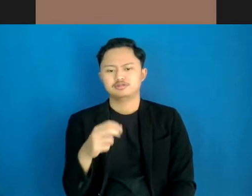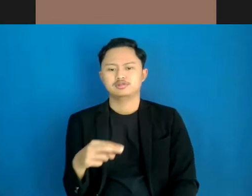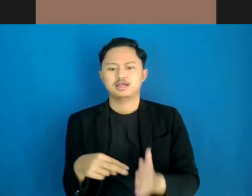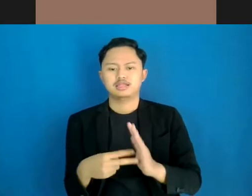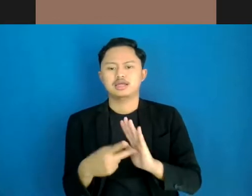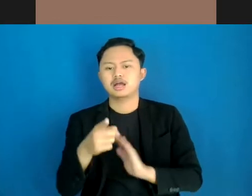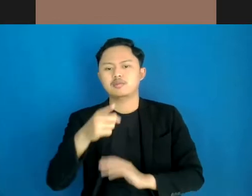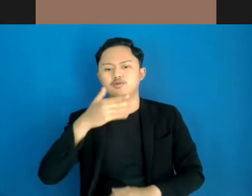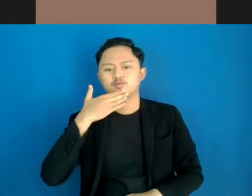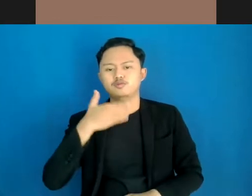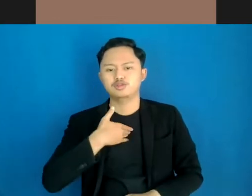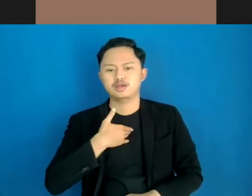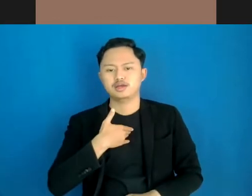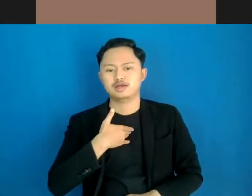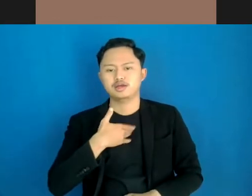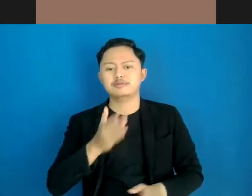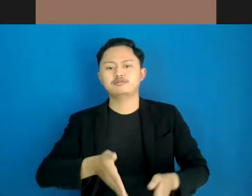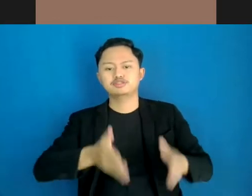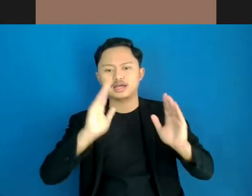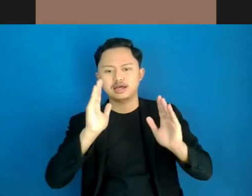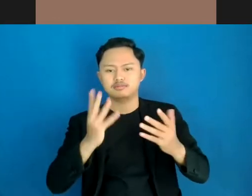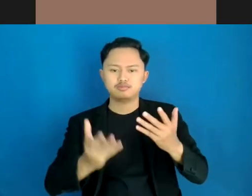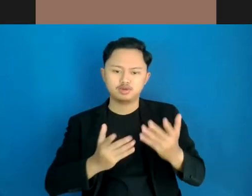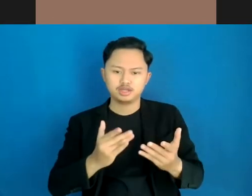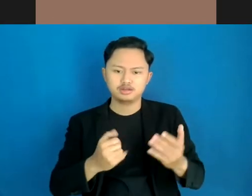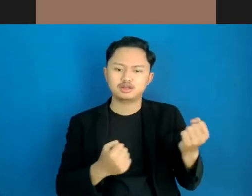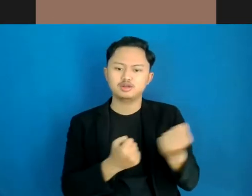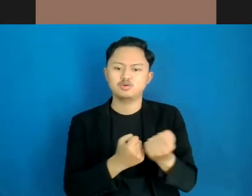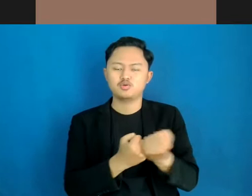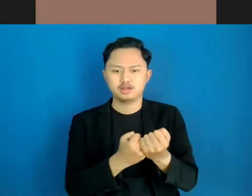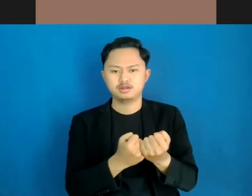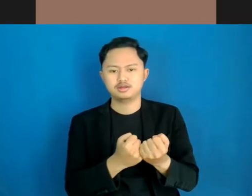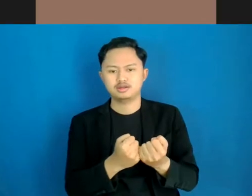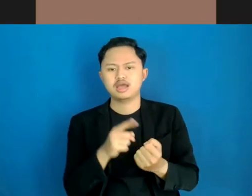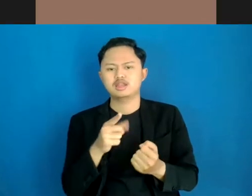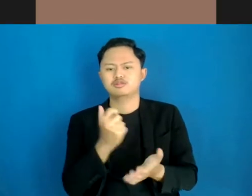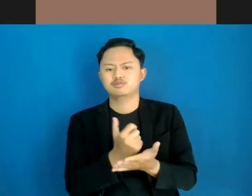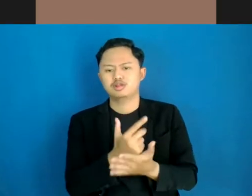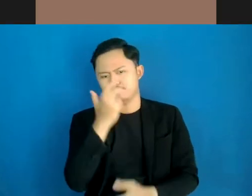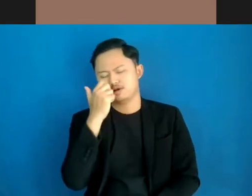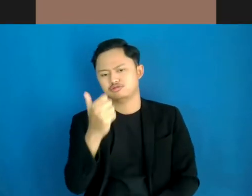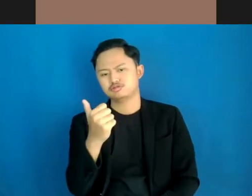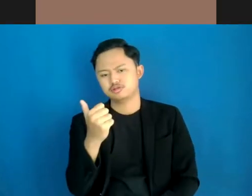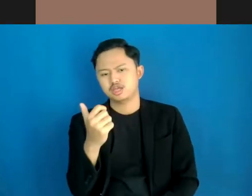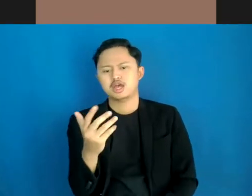have your parent company to supply and to support your financing. That's good for you. But yeah, maybe